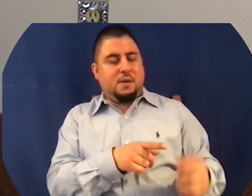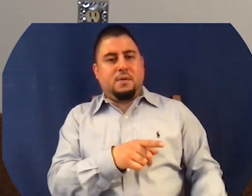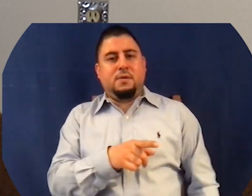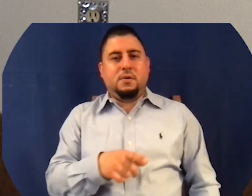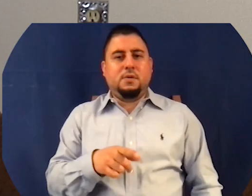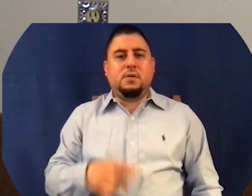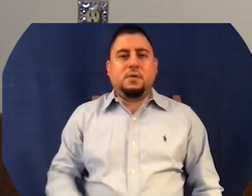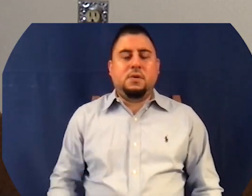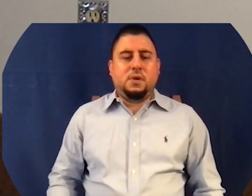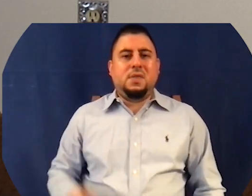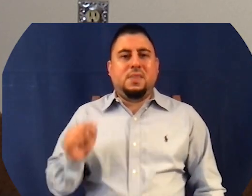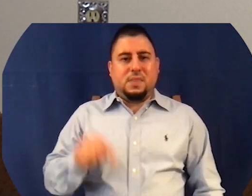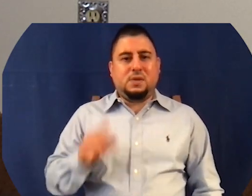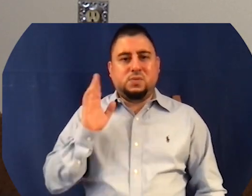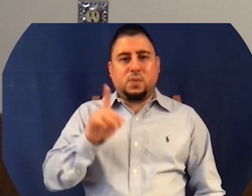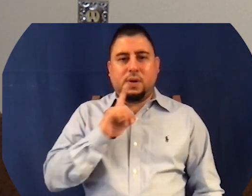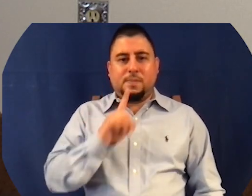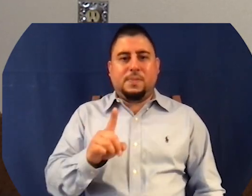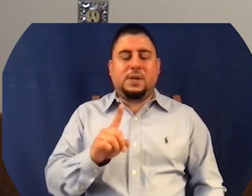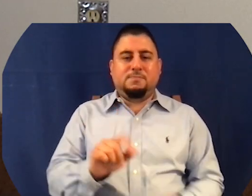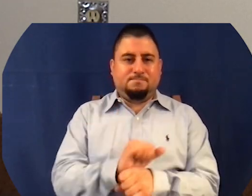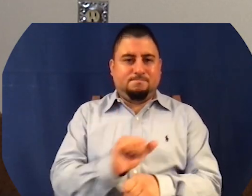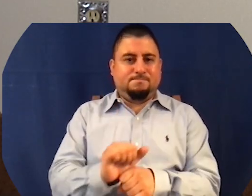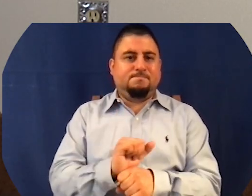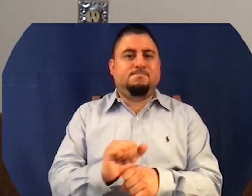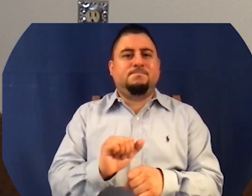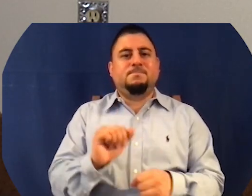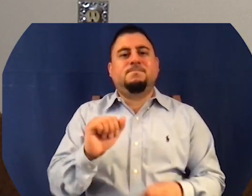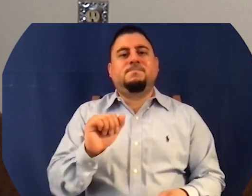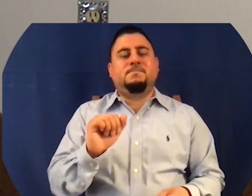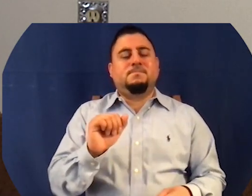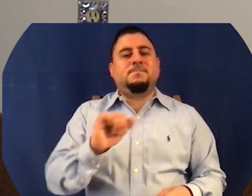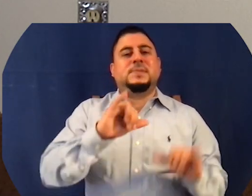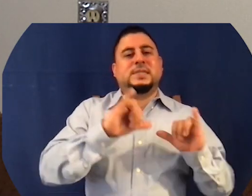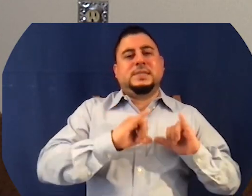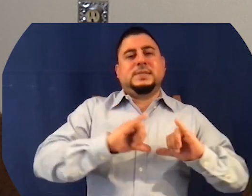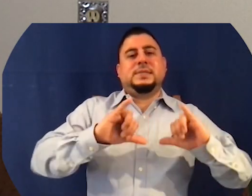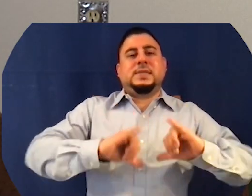This would indeed be kingdom living.